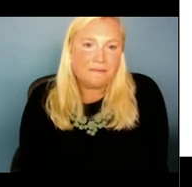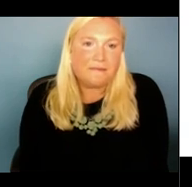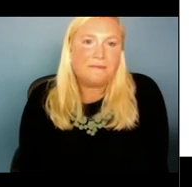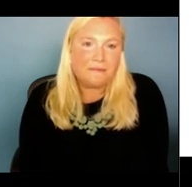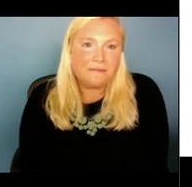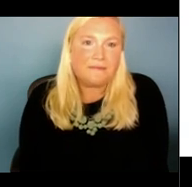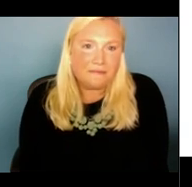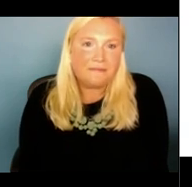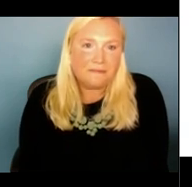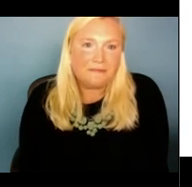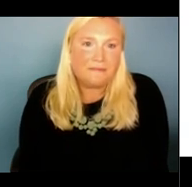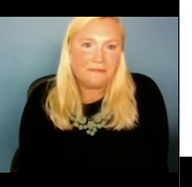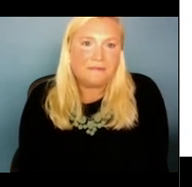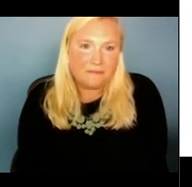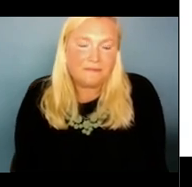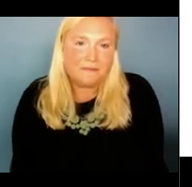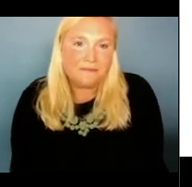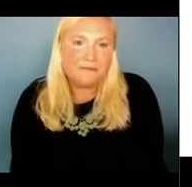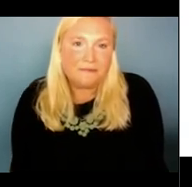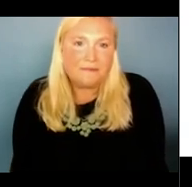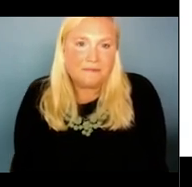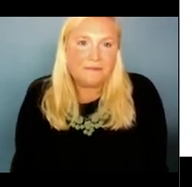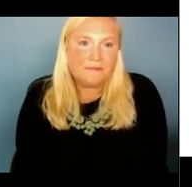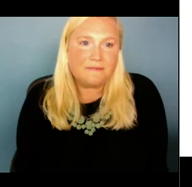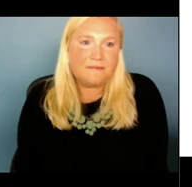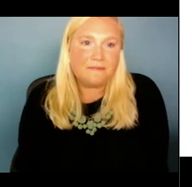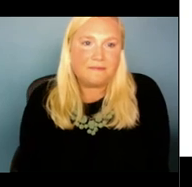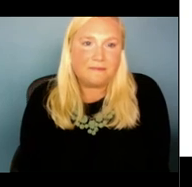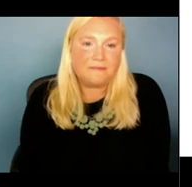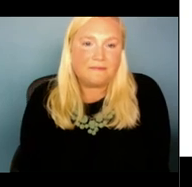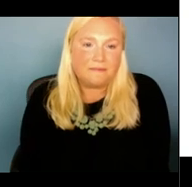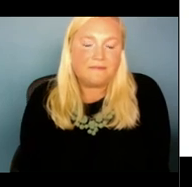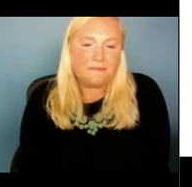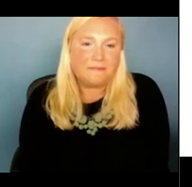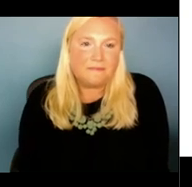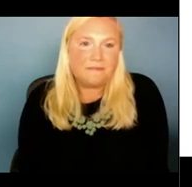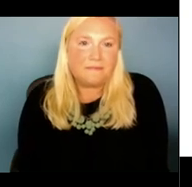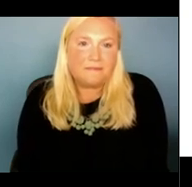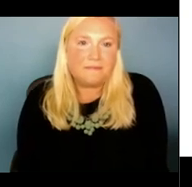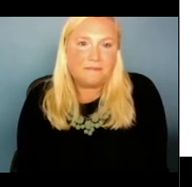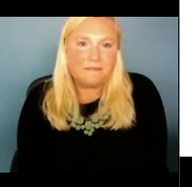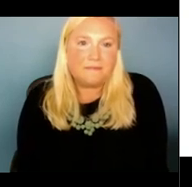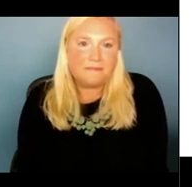client is in their journey and in their openness to therapy.